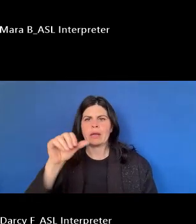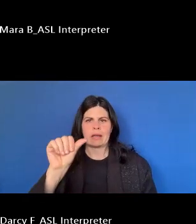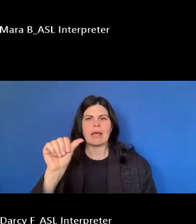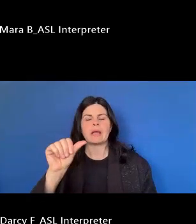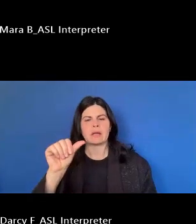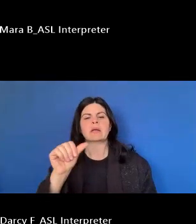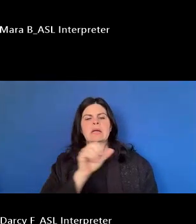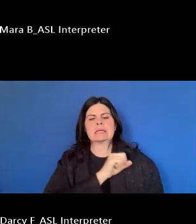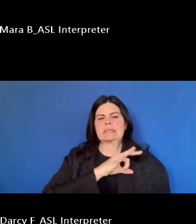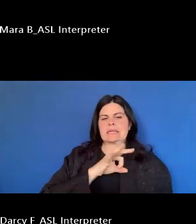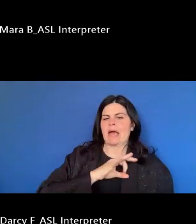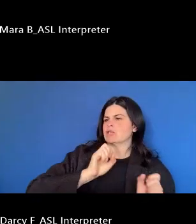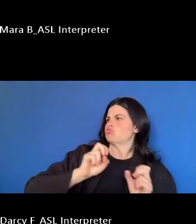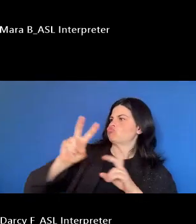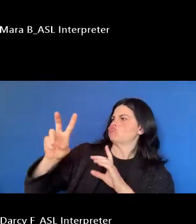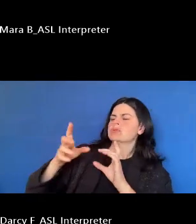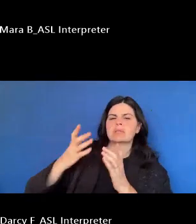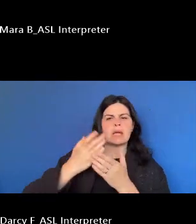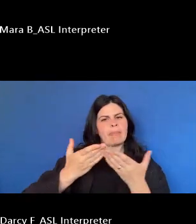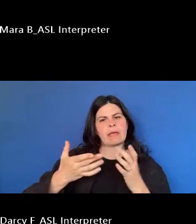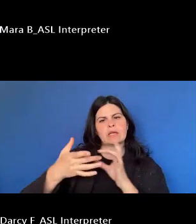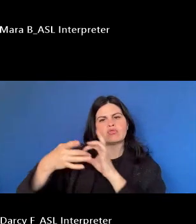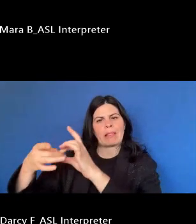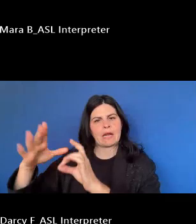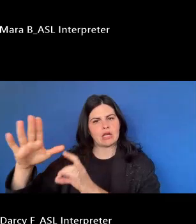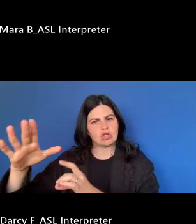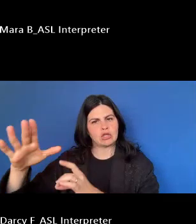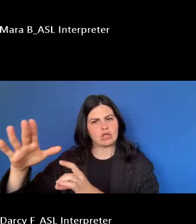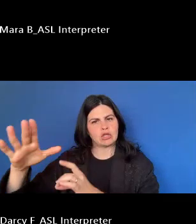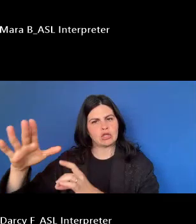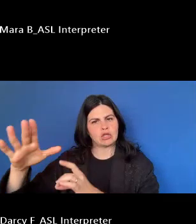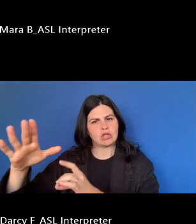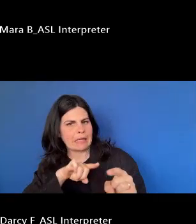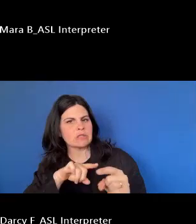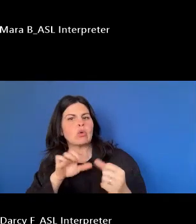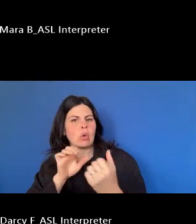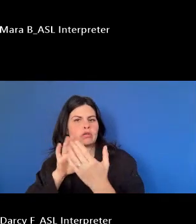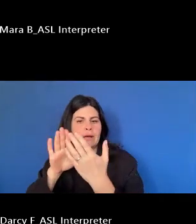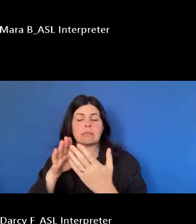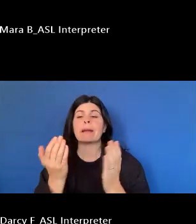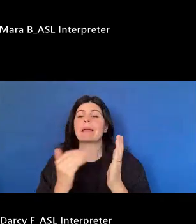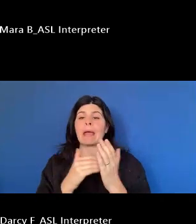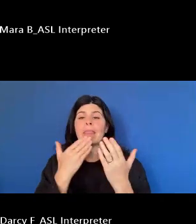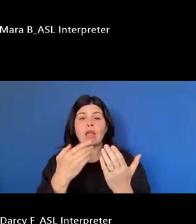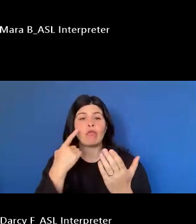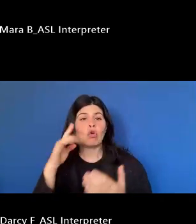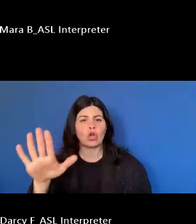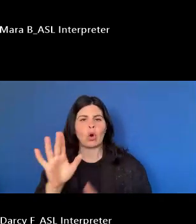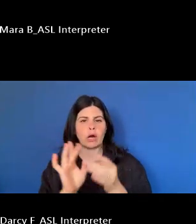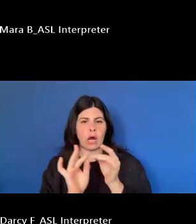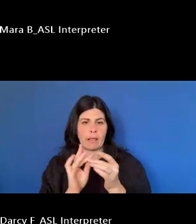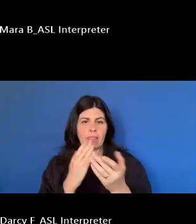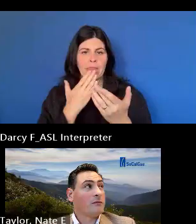comments, if possible, to answer some of those things or address them. But again, thank you for your comment.